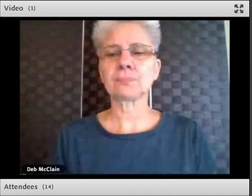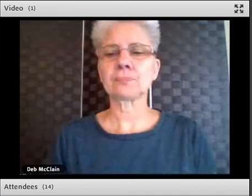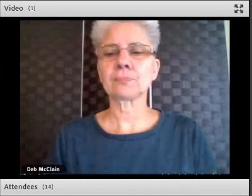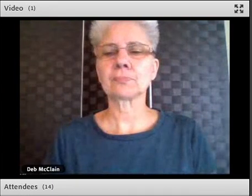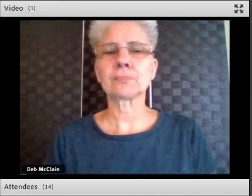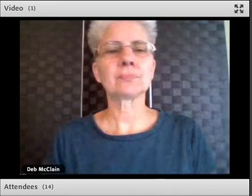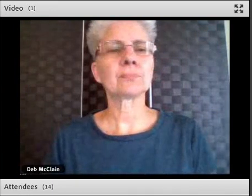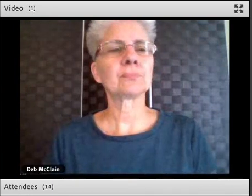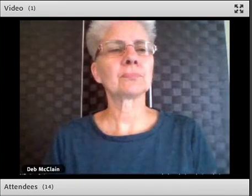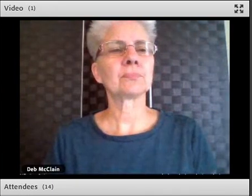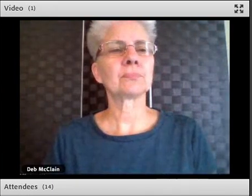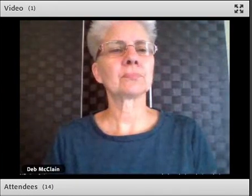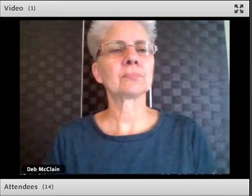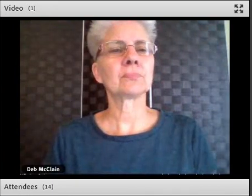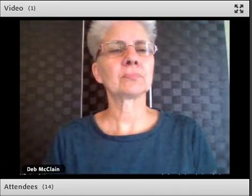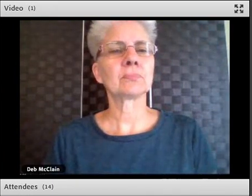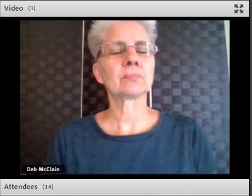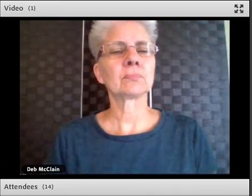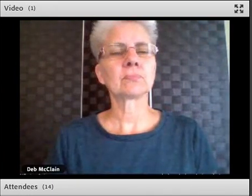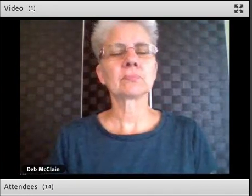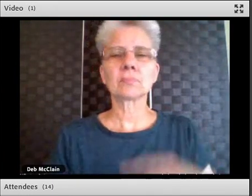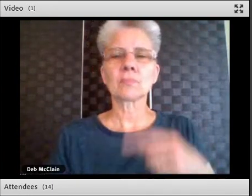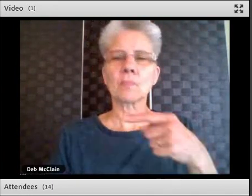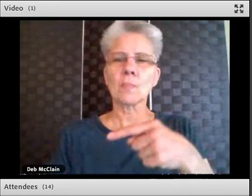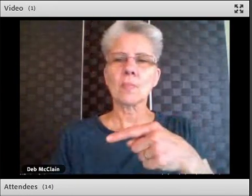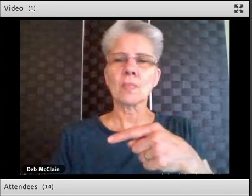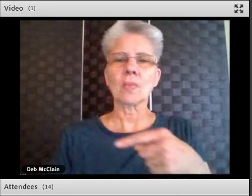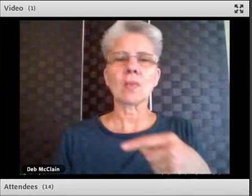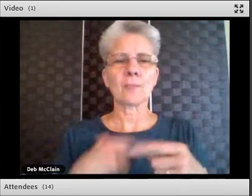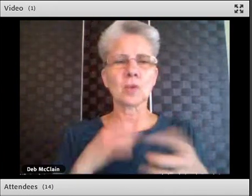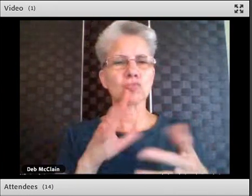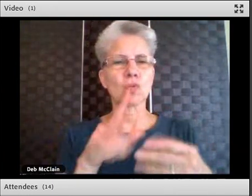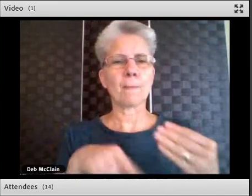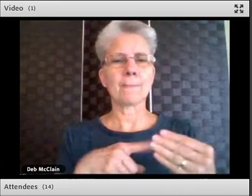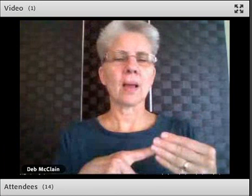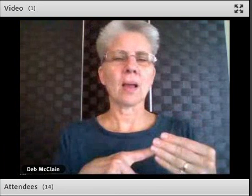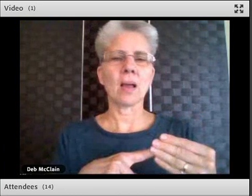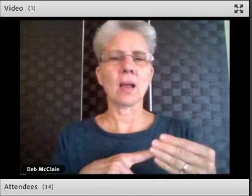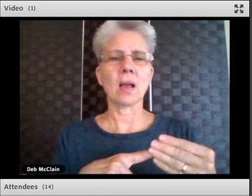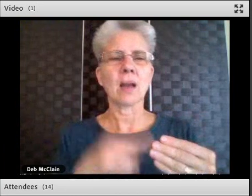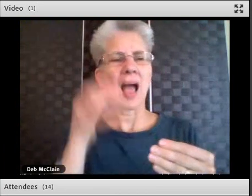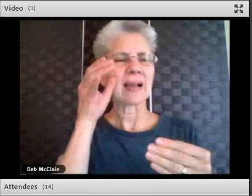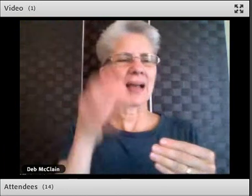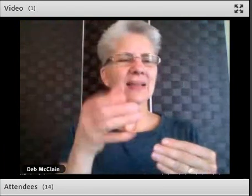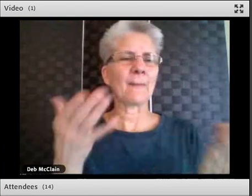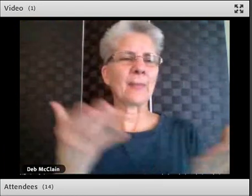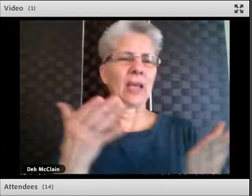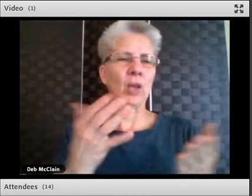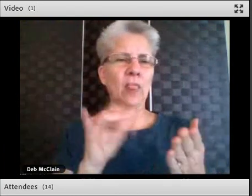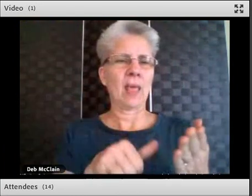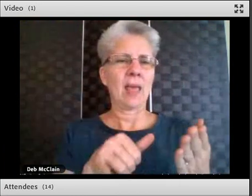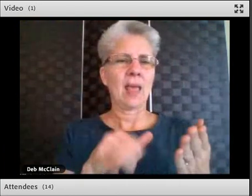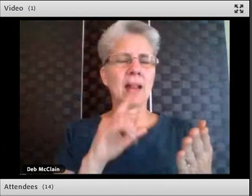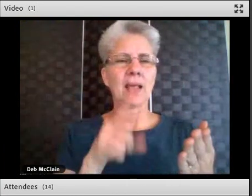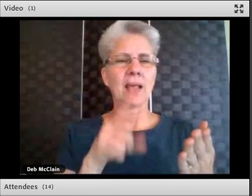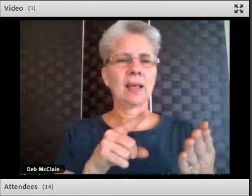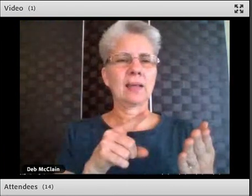Okay, great. So I'm going to talk about a concept here that